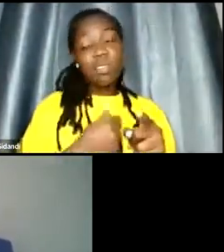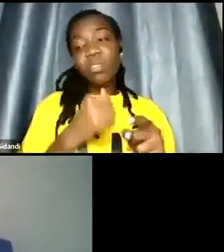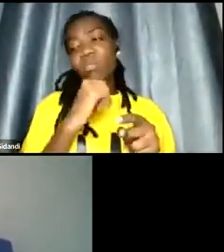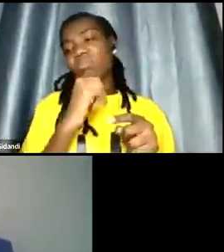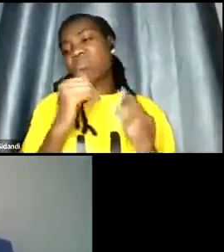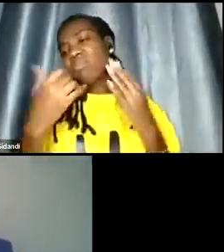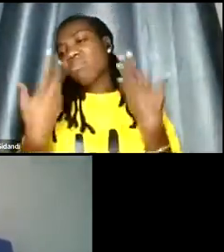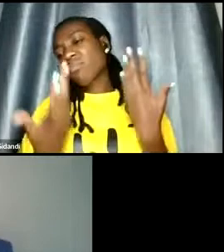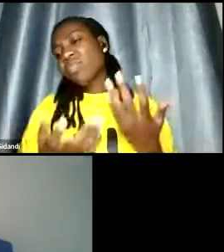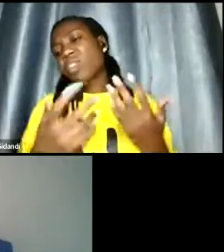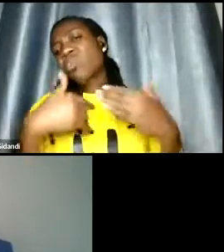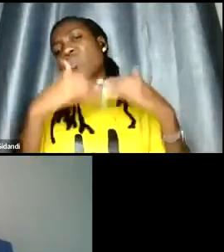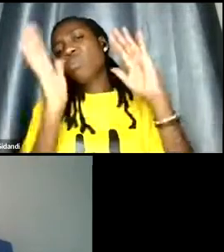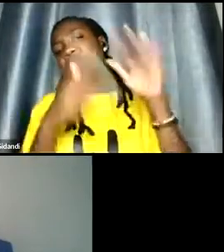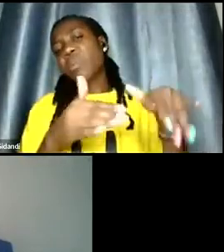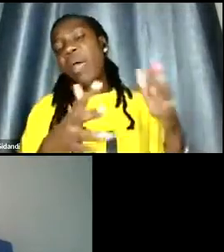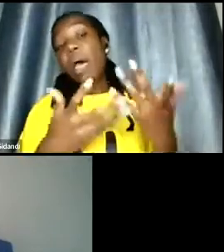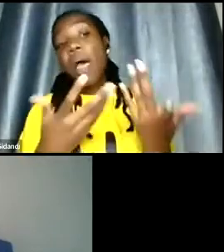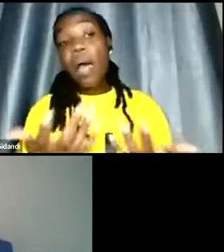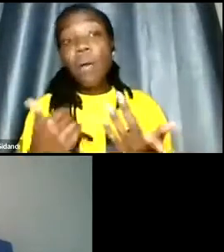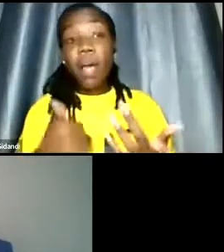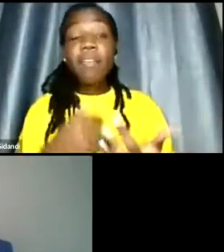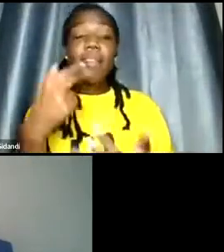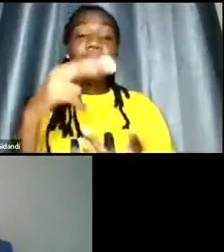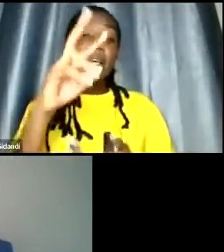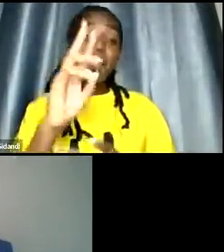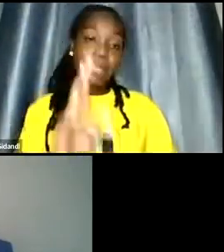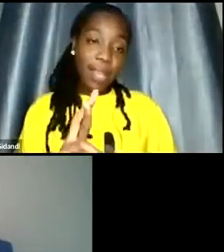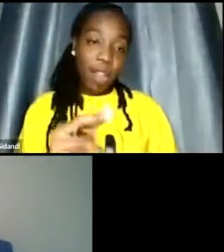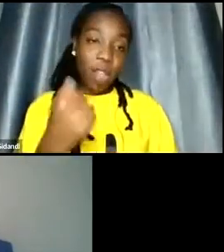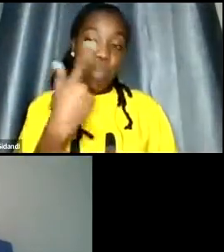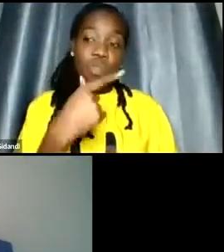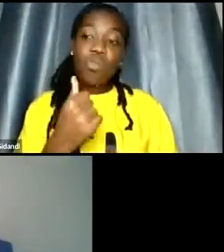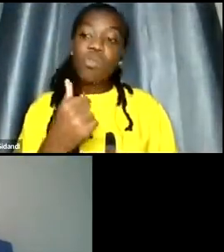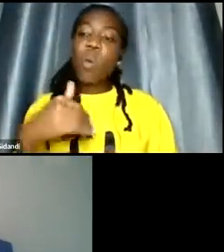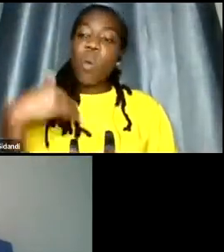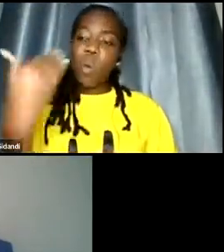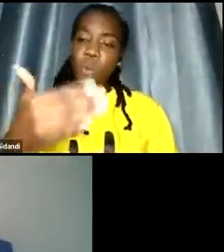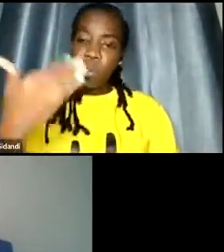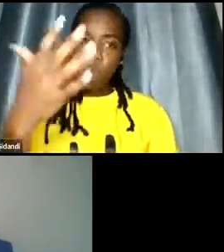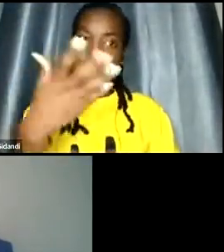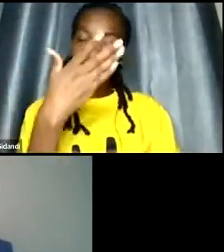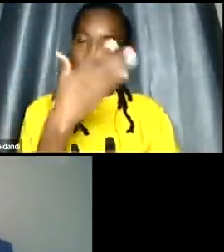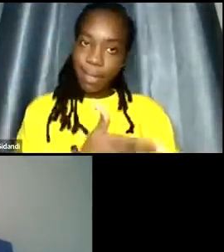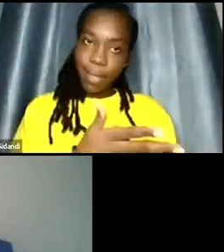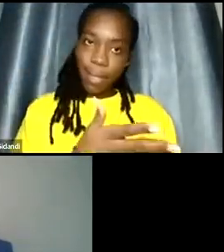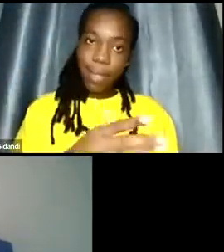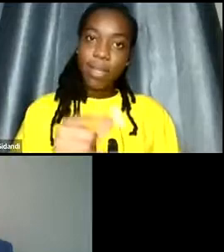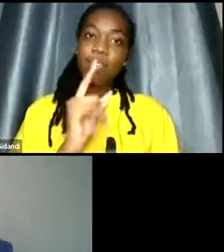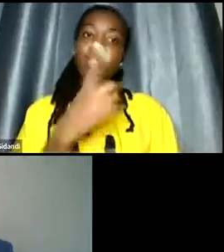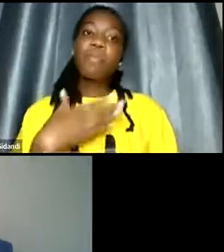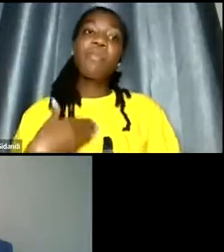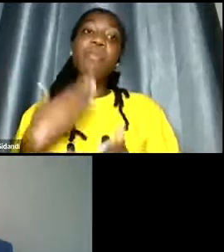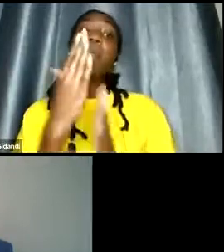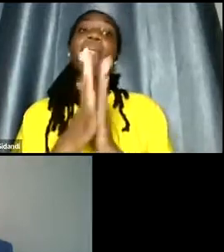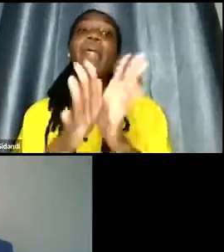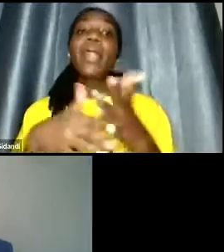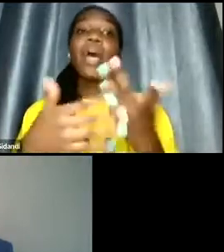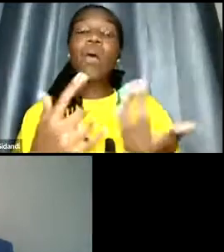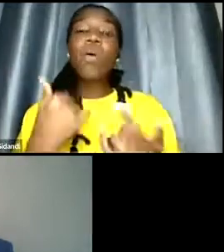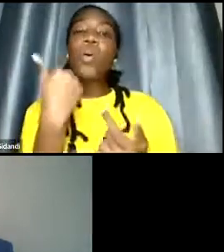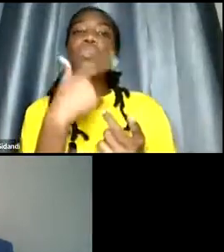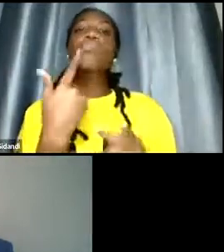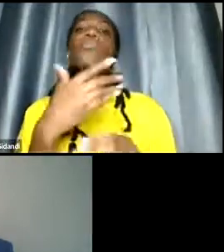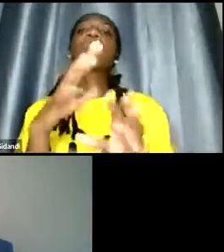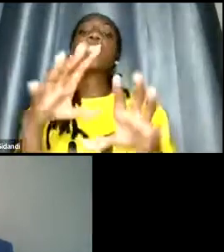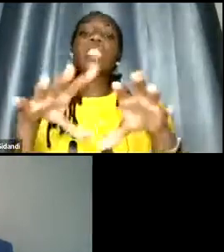HR professionals who are tuned in here because they cannot, they're always here. How do I plan for who is taking over after me?